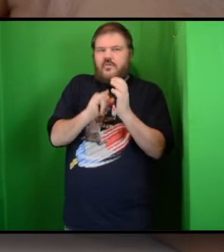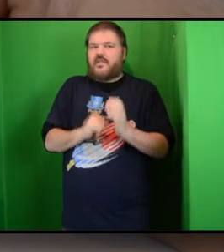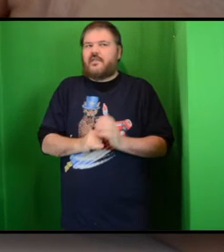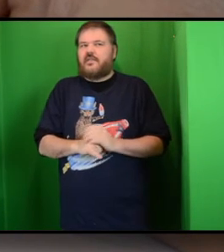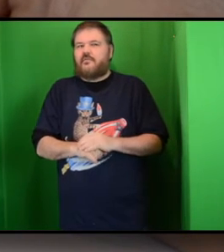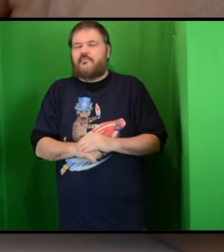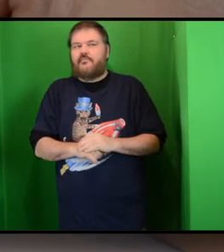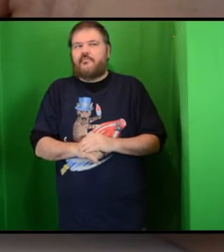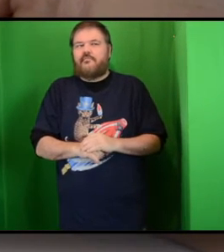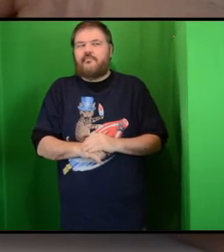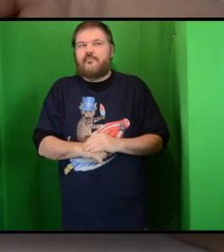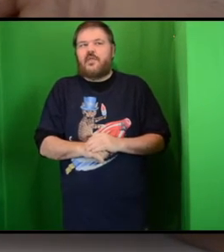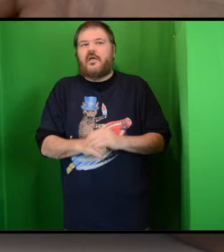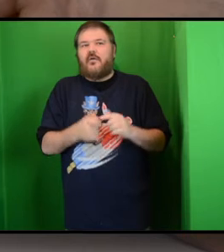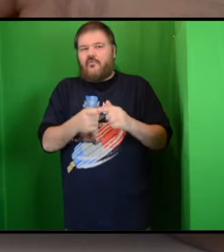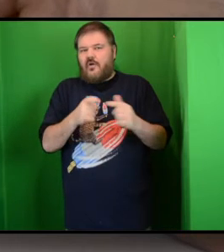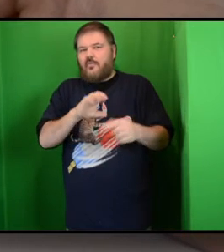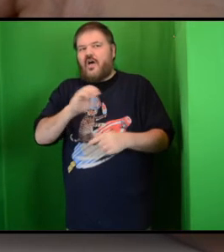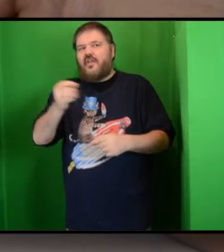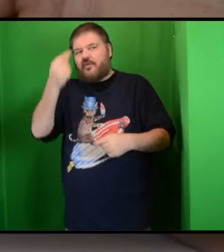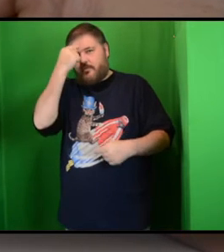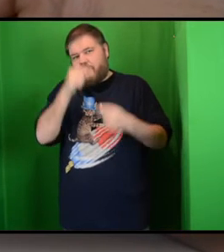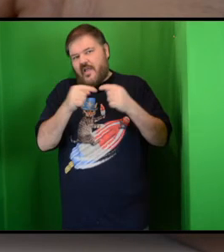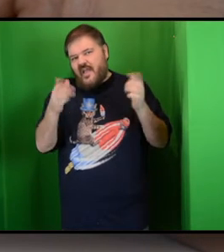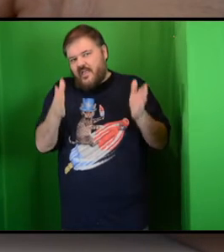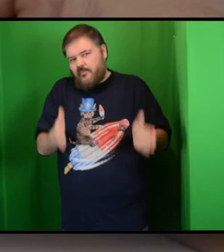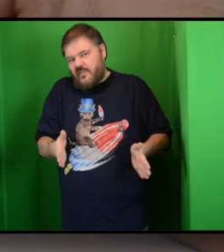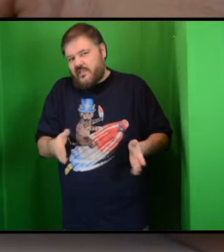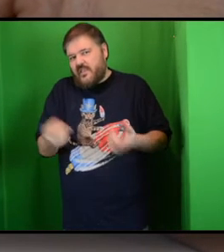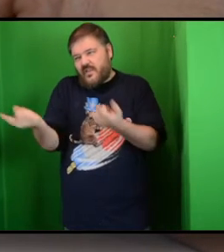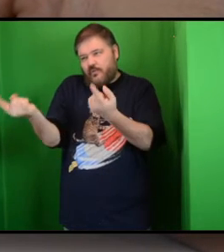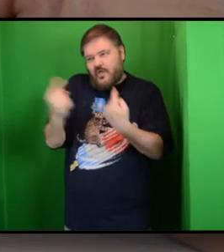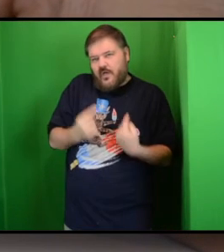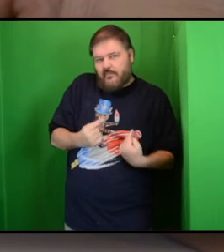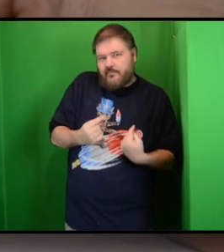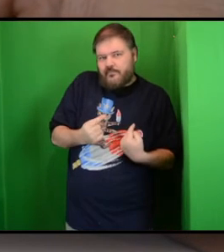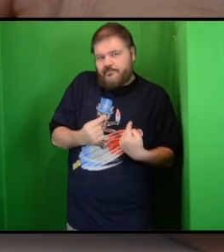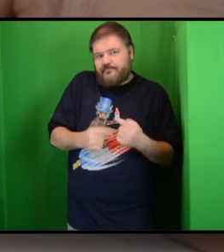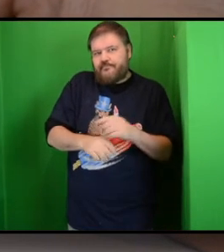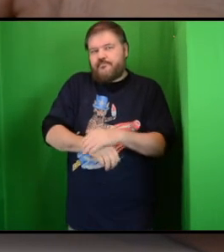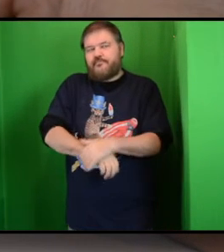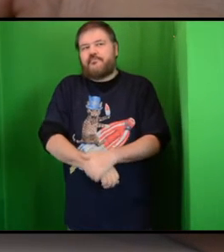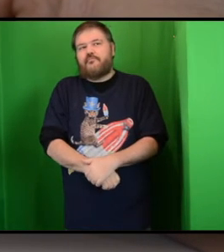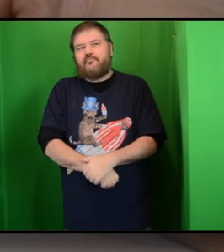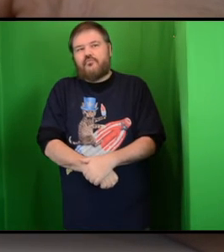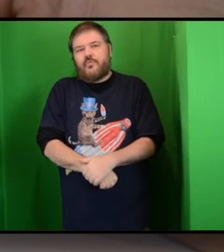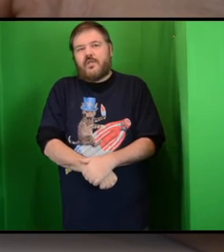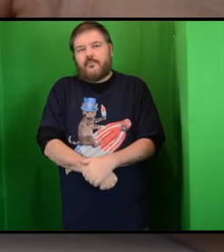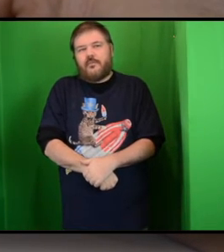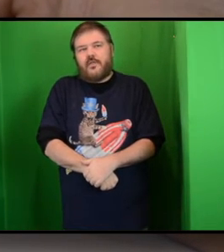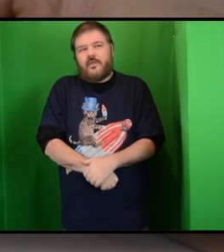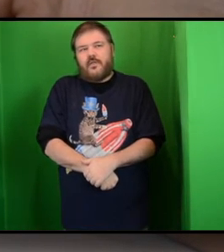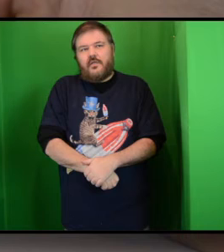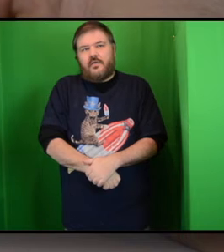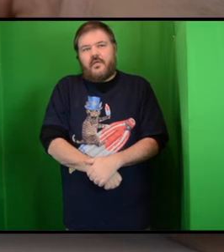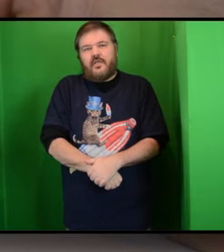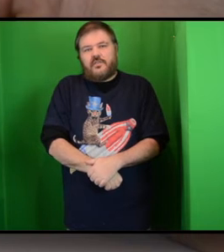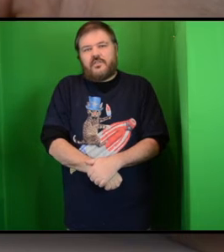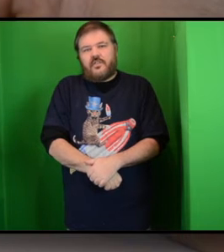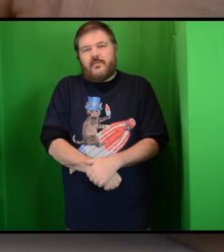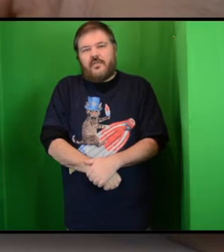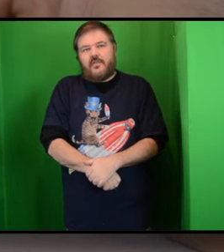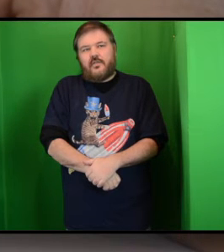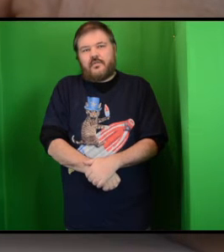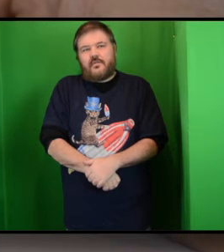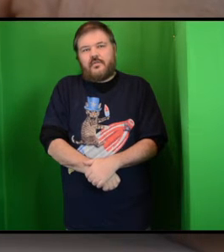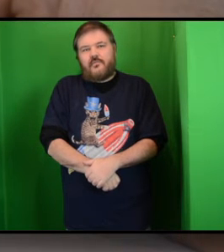colors really go well on this character. The yellow really does stand out. The only thing I